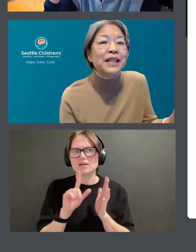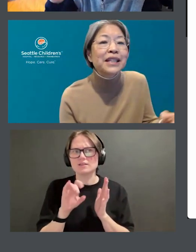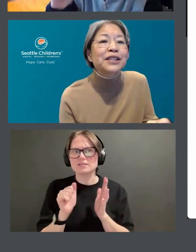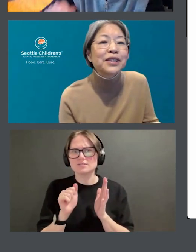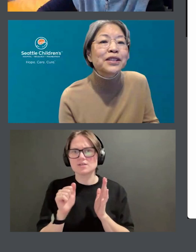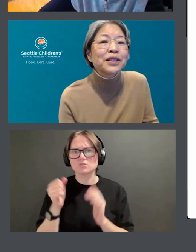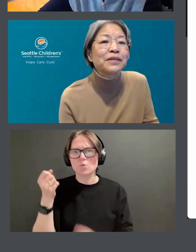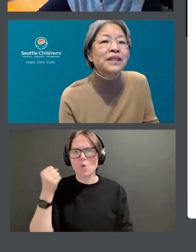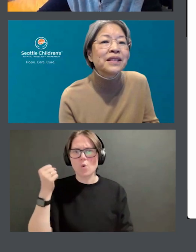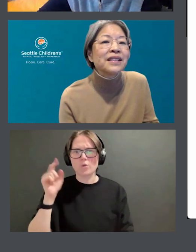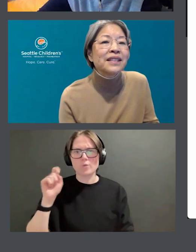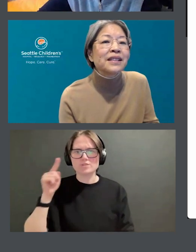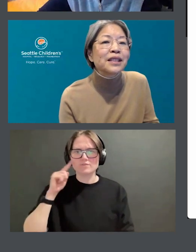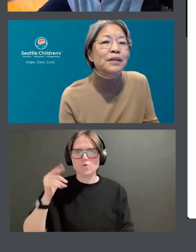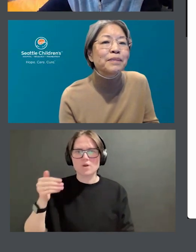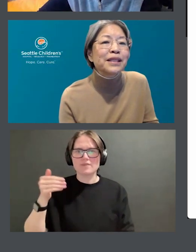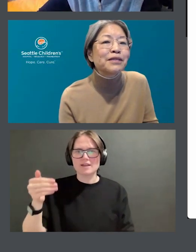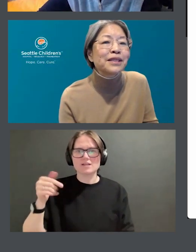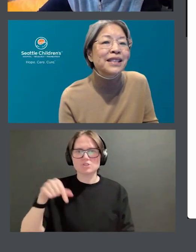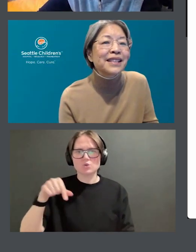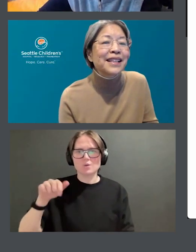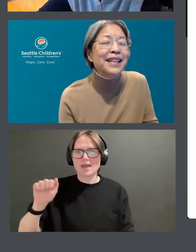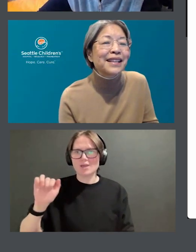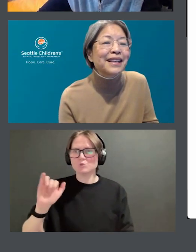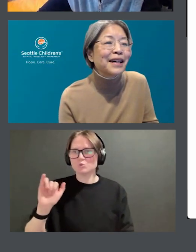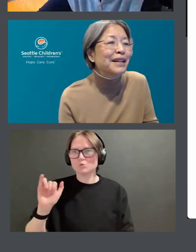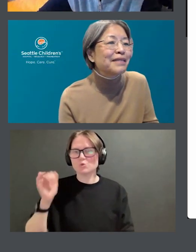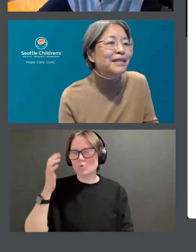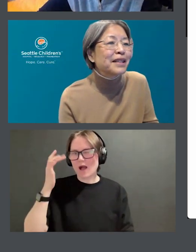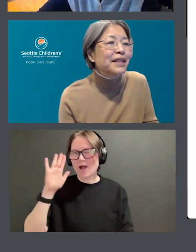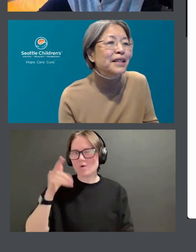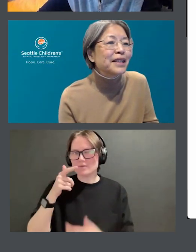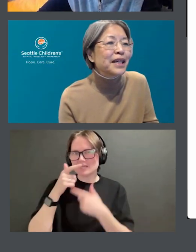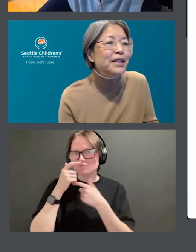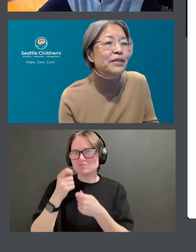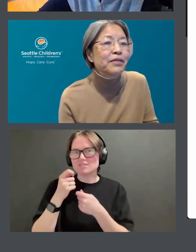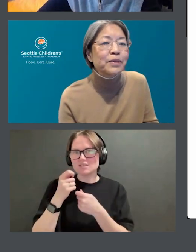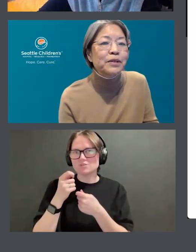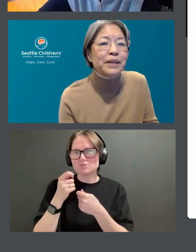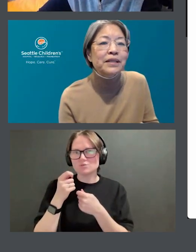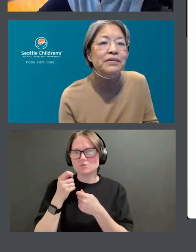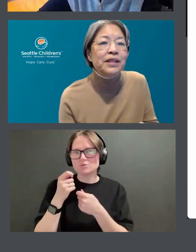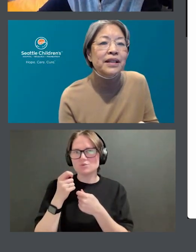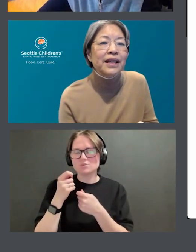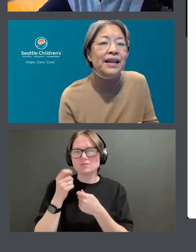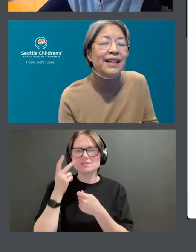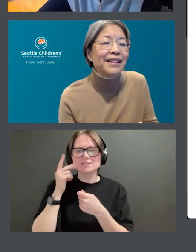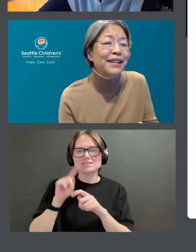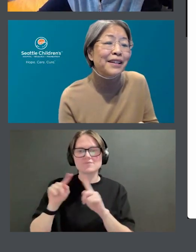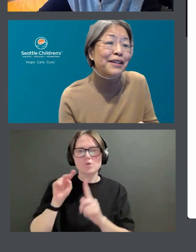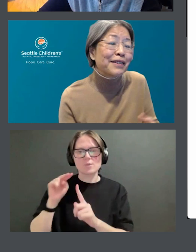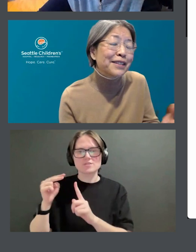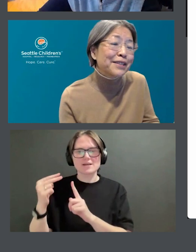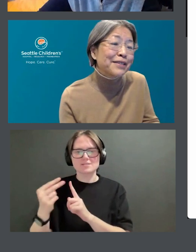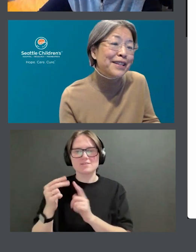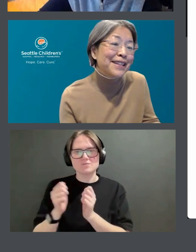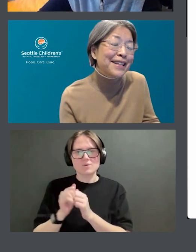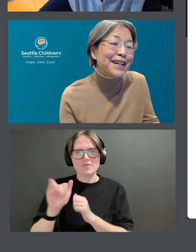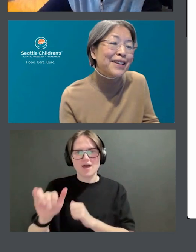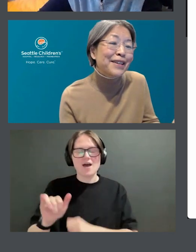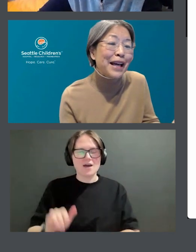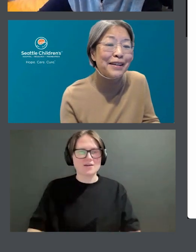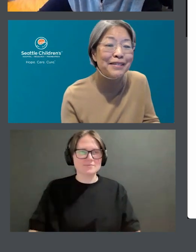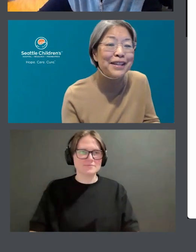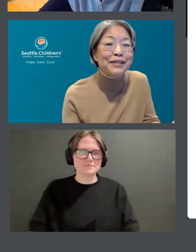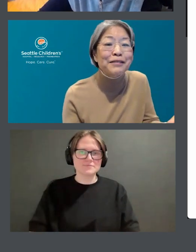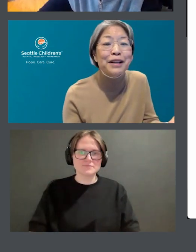of the next Q&As also, because it'll be interesting to get different perspectives on that. You know, as you